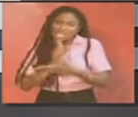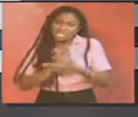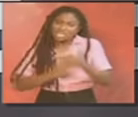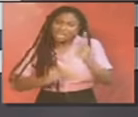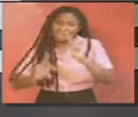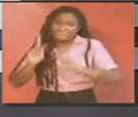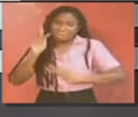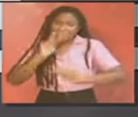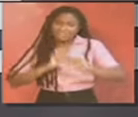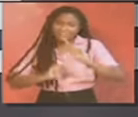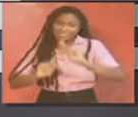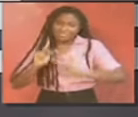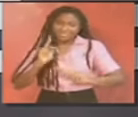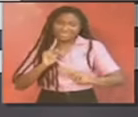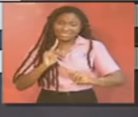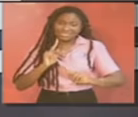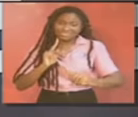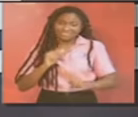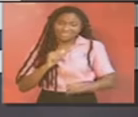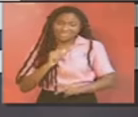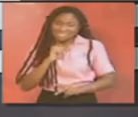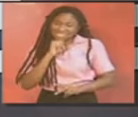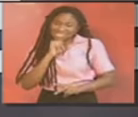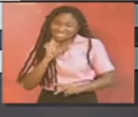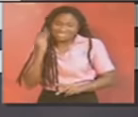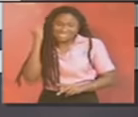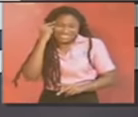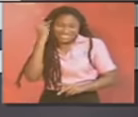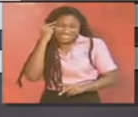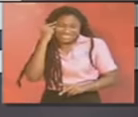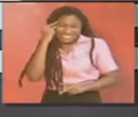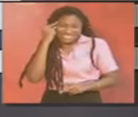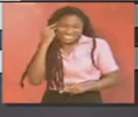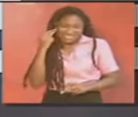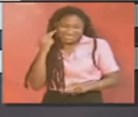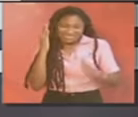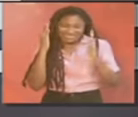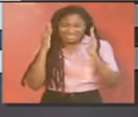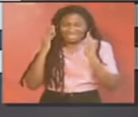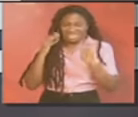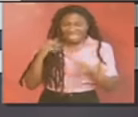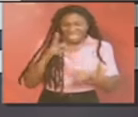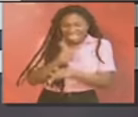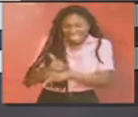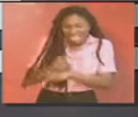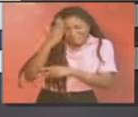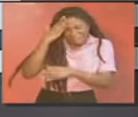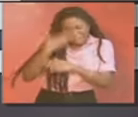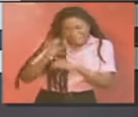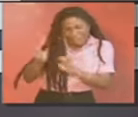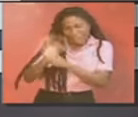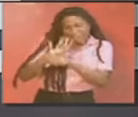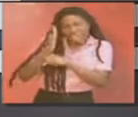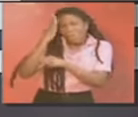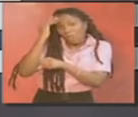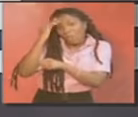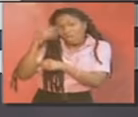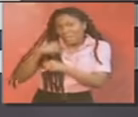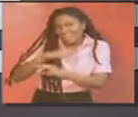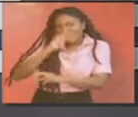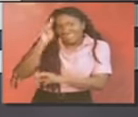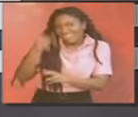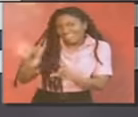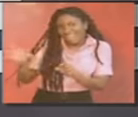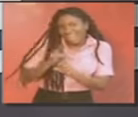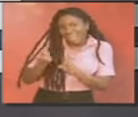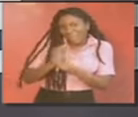this COVID-19 because we have not contracted it, or we may not have lost a loved one due